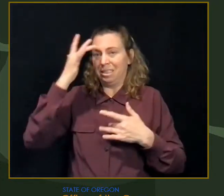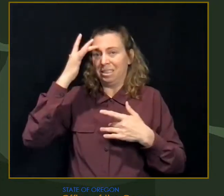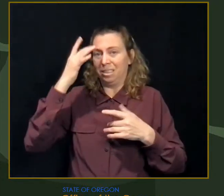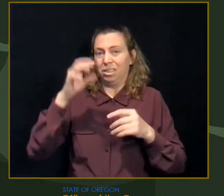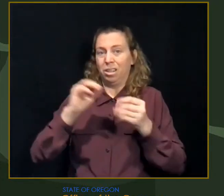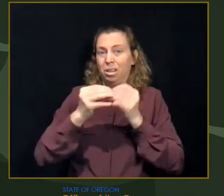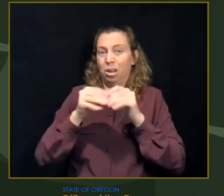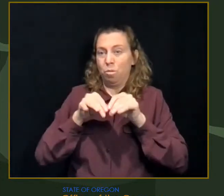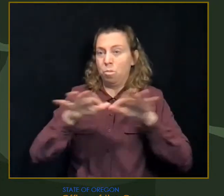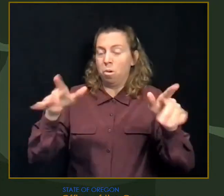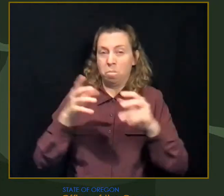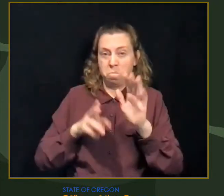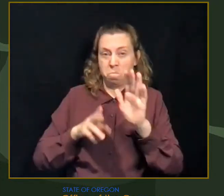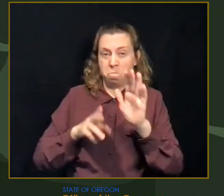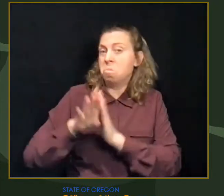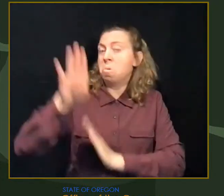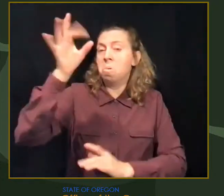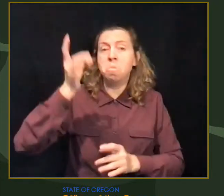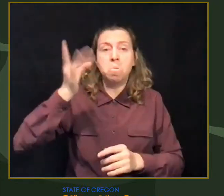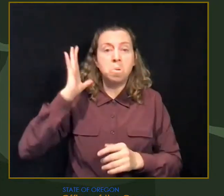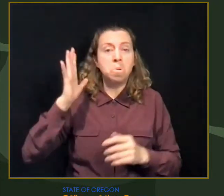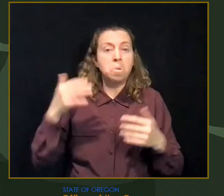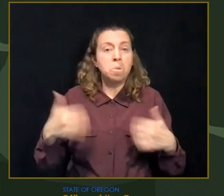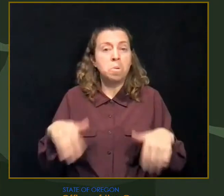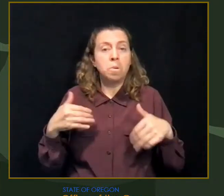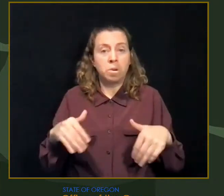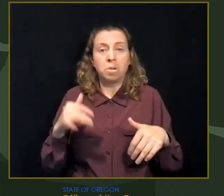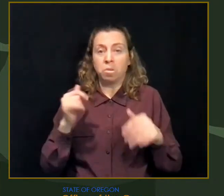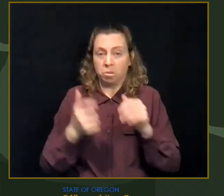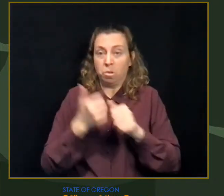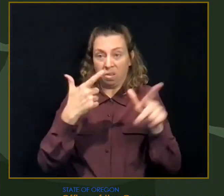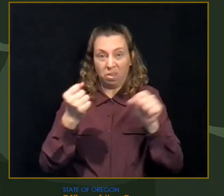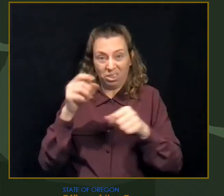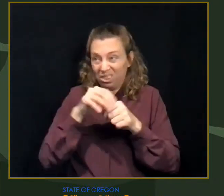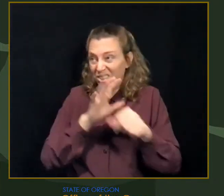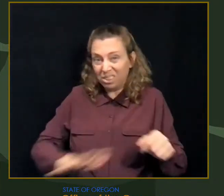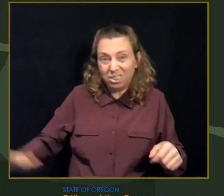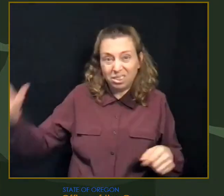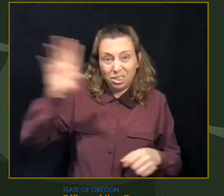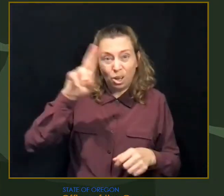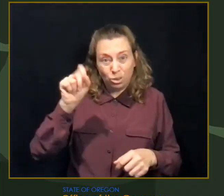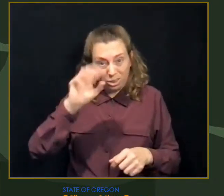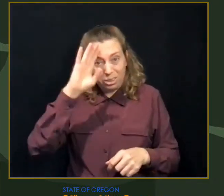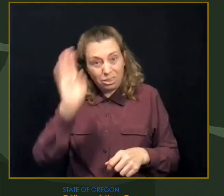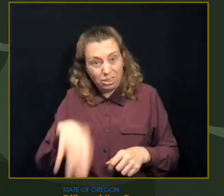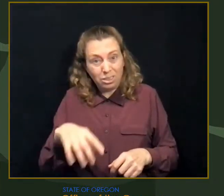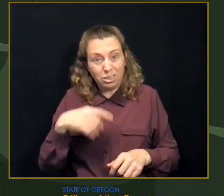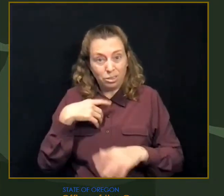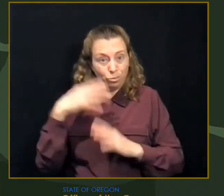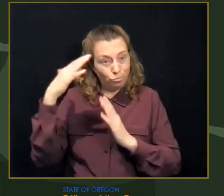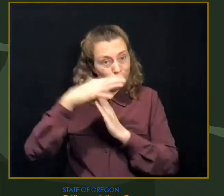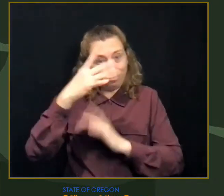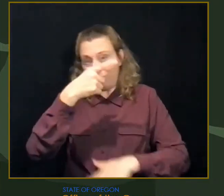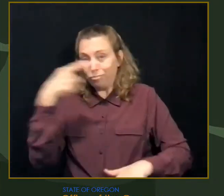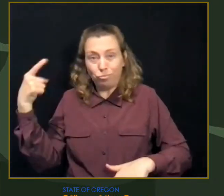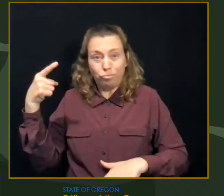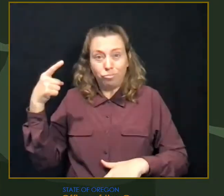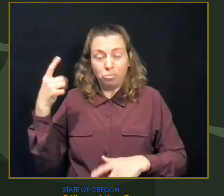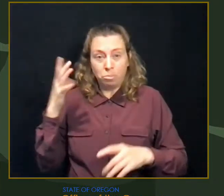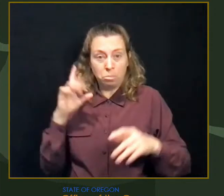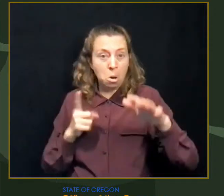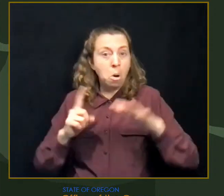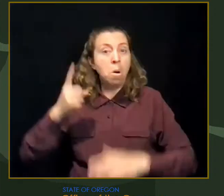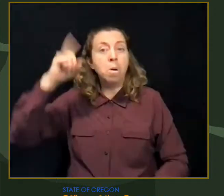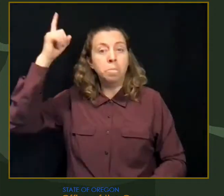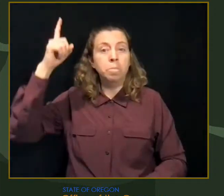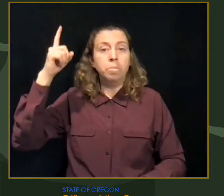saving lives and want to make sure that Oregonians have ample opportunity to get vaccines. This is